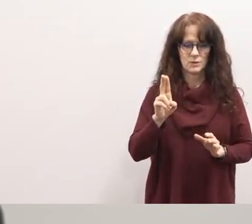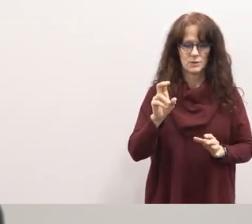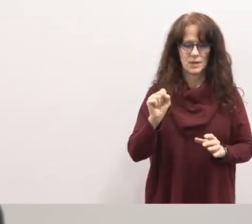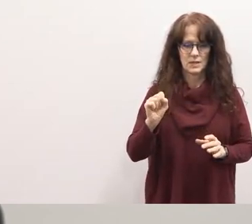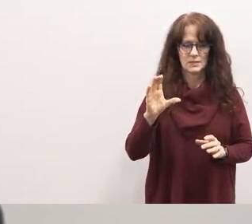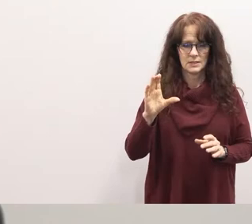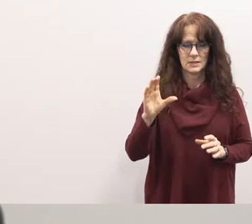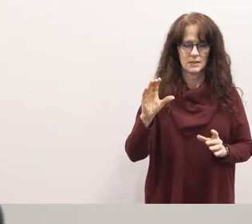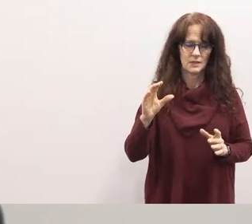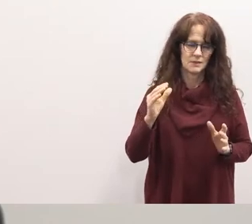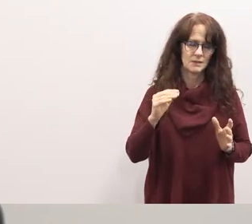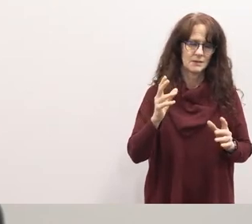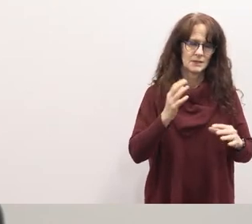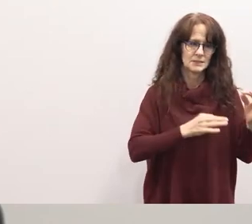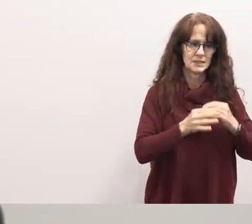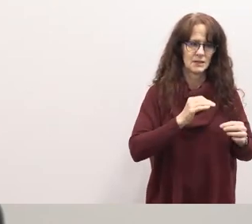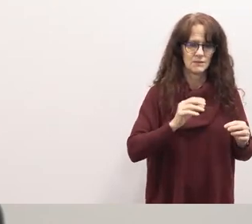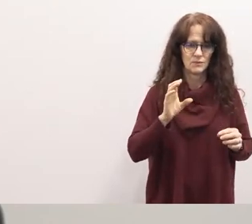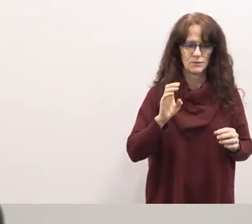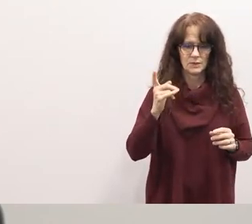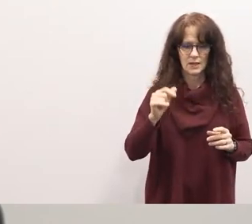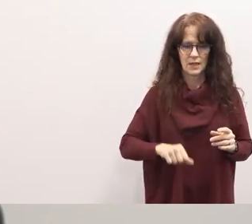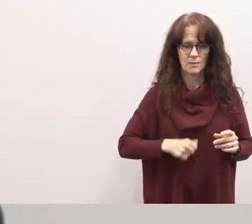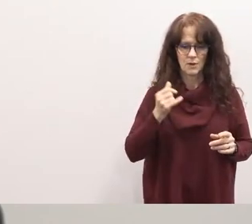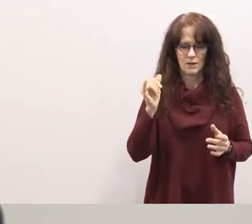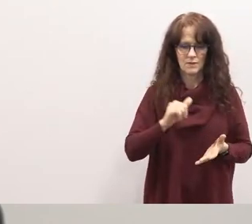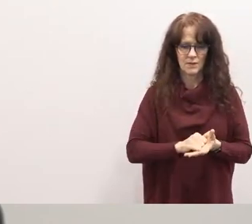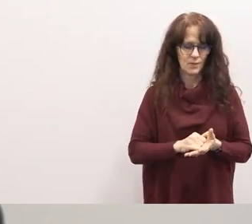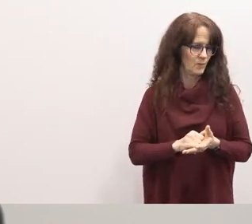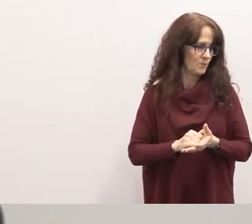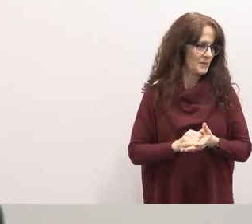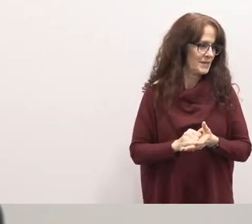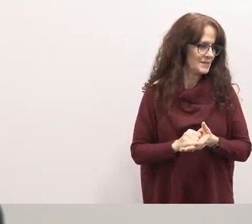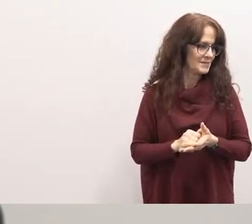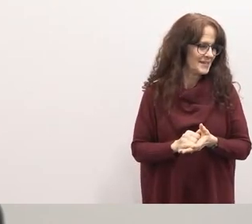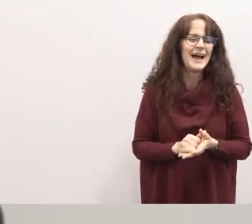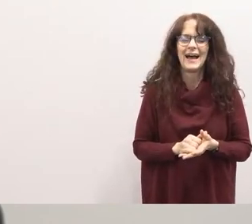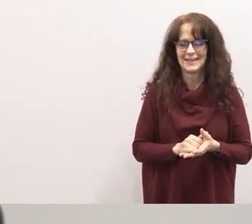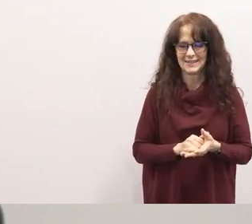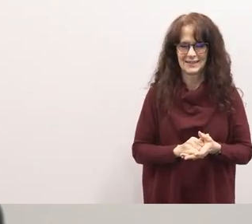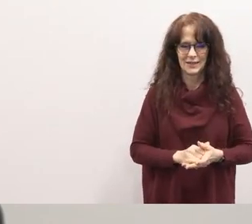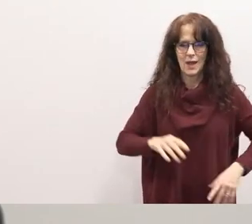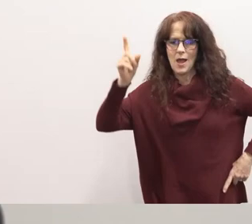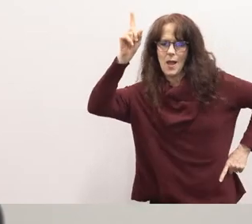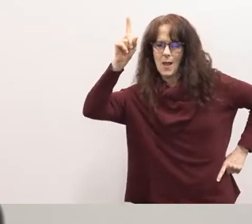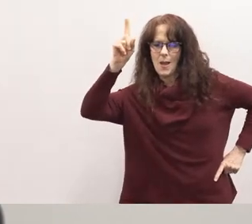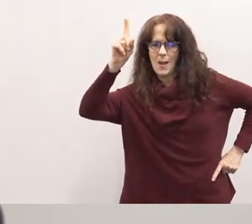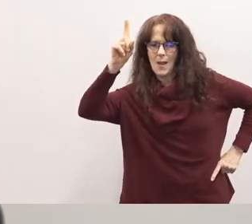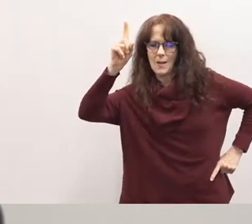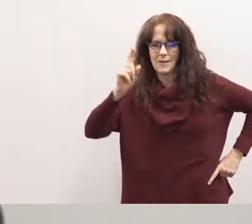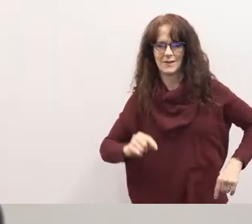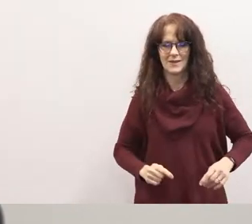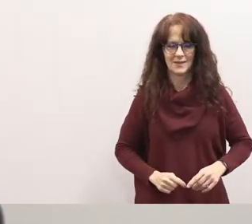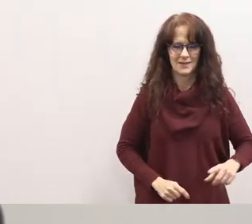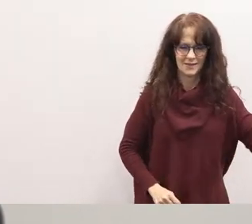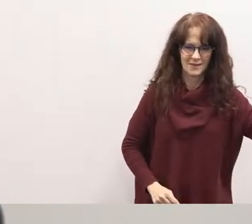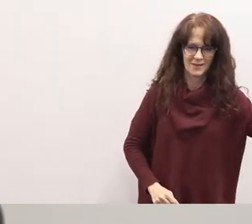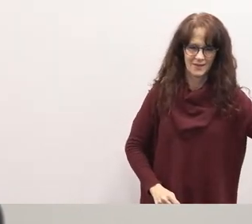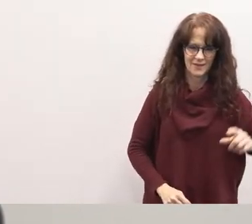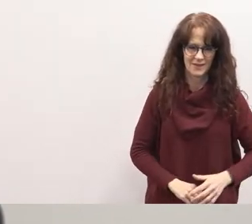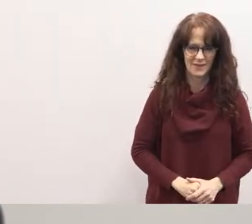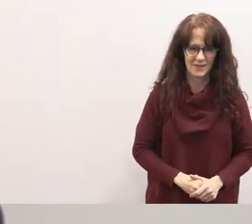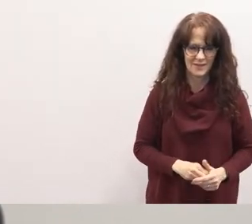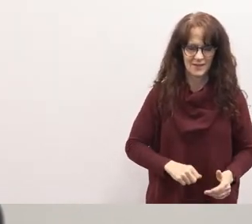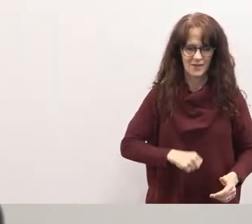over UCLA, and I'm very proud of that. And so today I stand in front of you, a